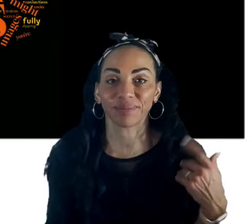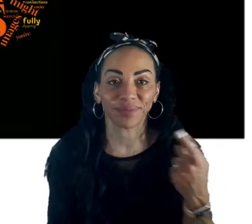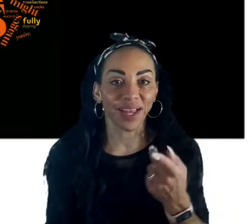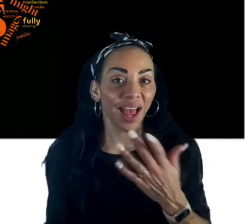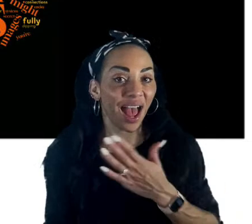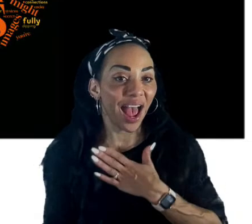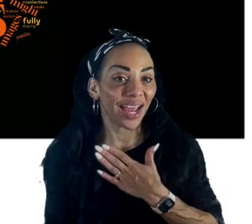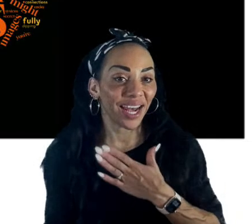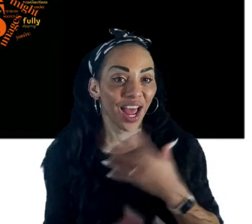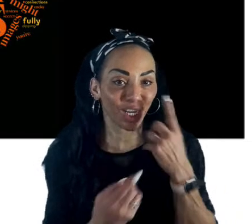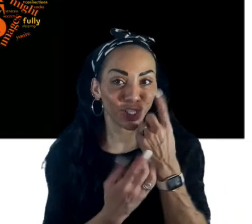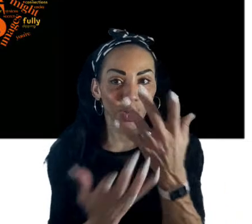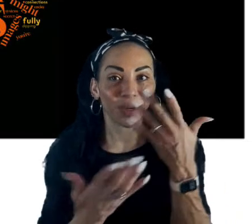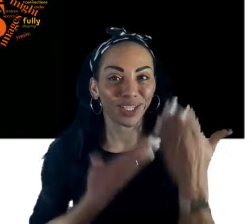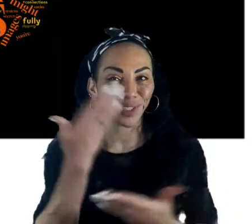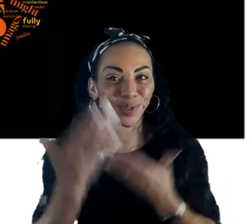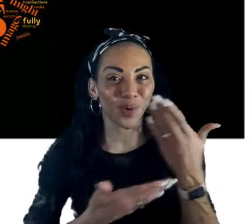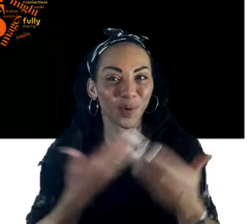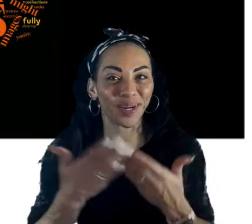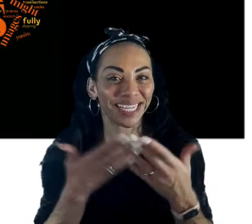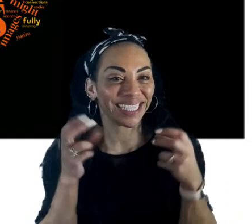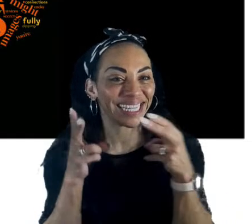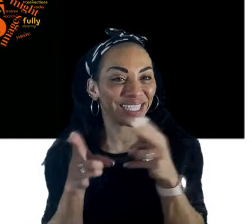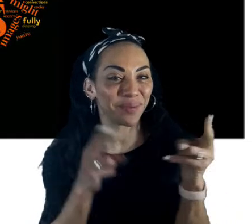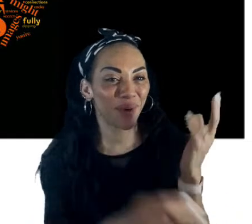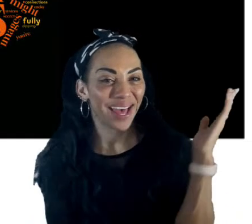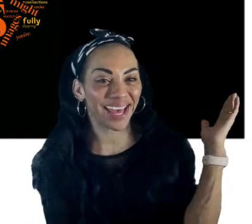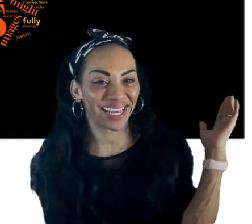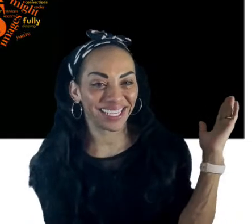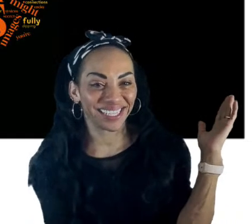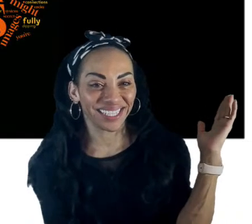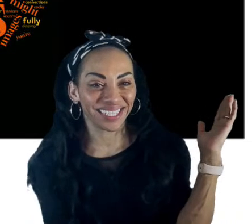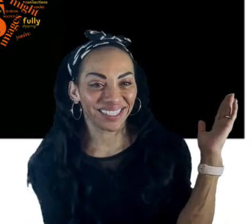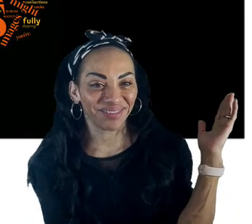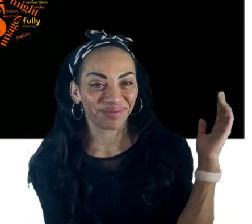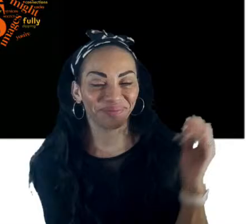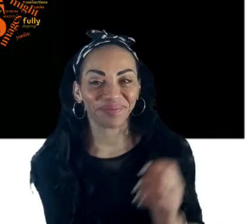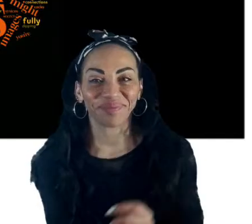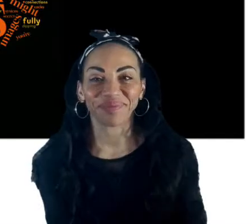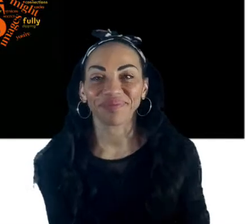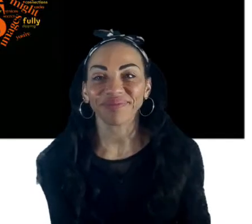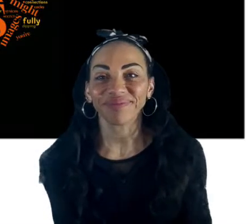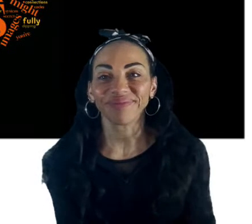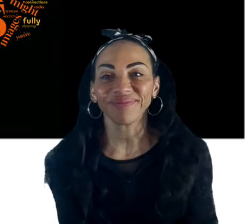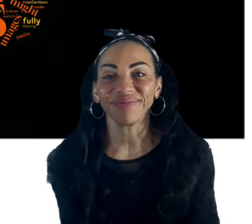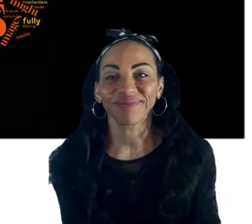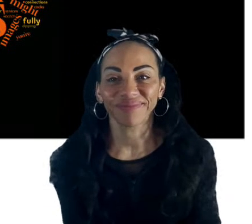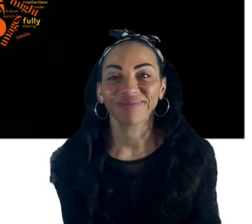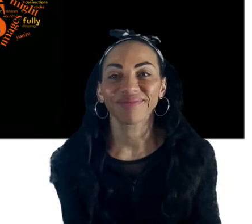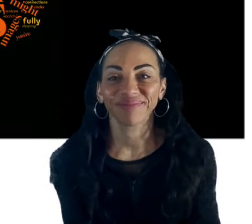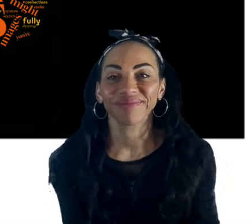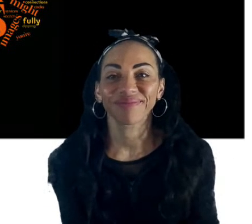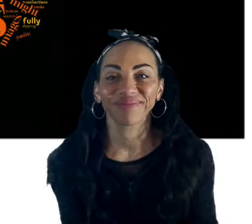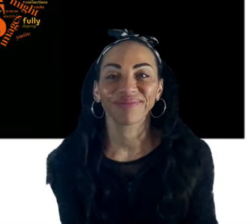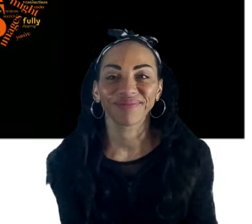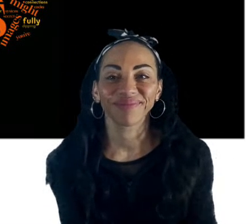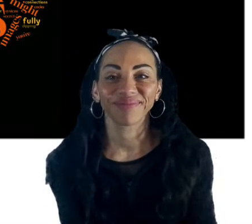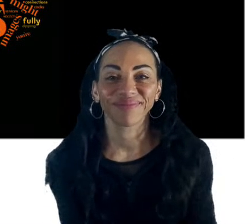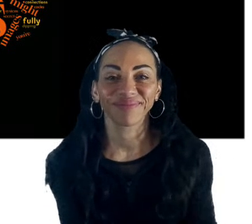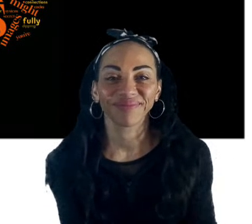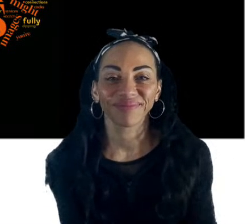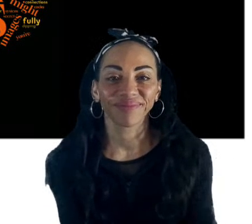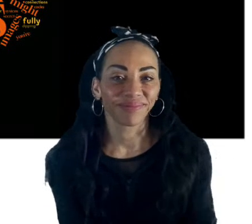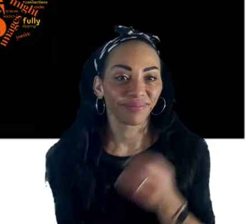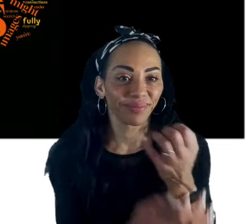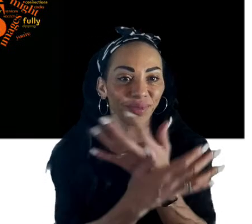but just a way of like feeling the most, the words that people